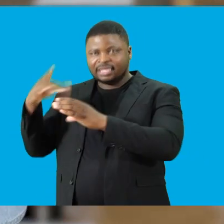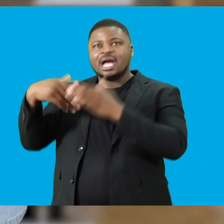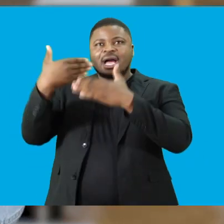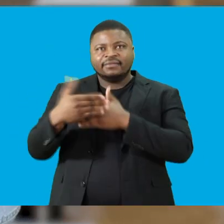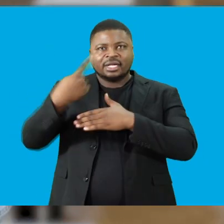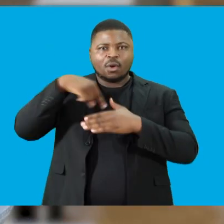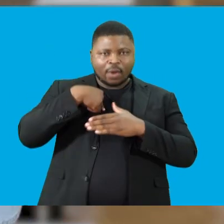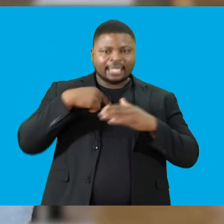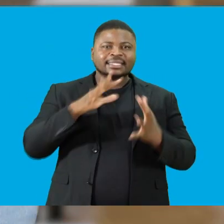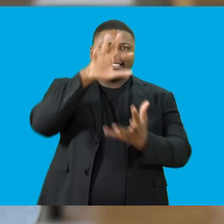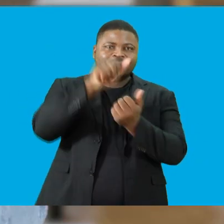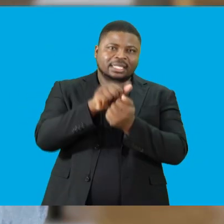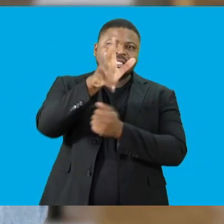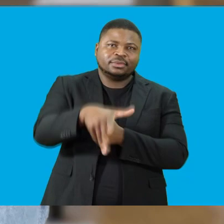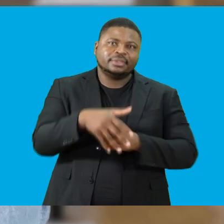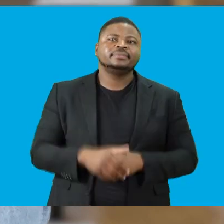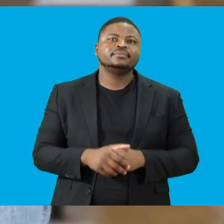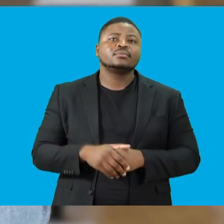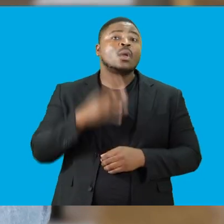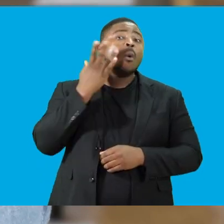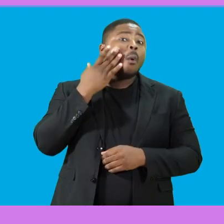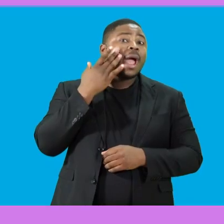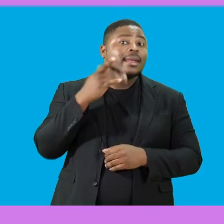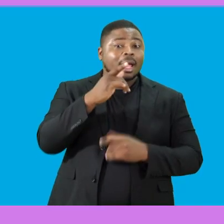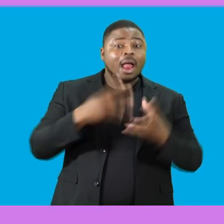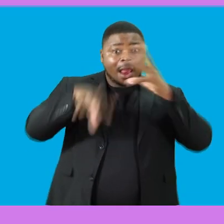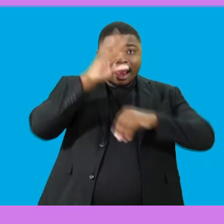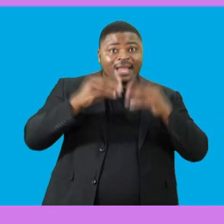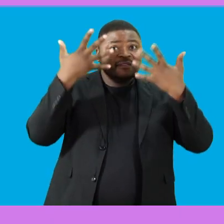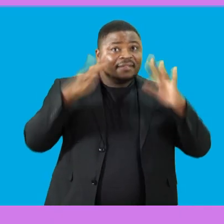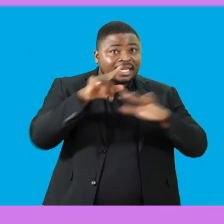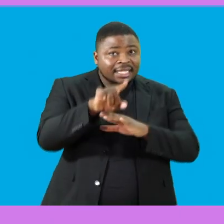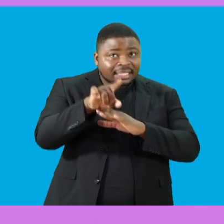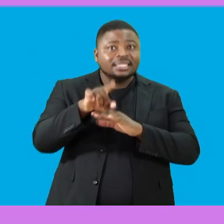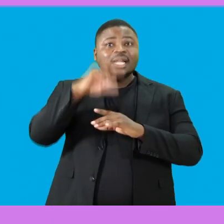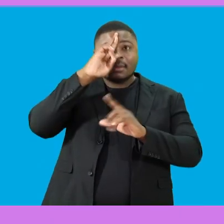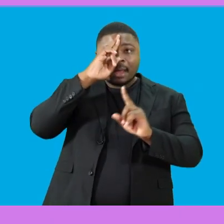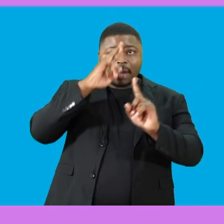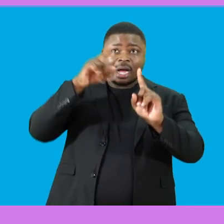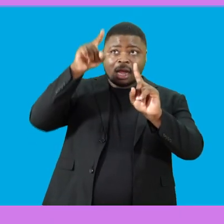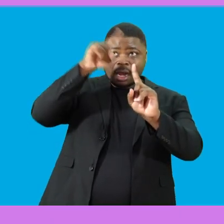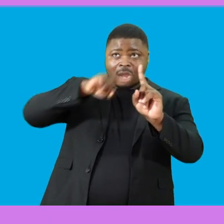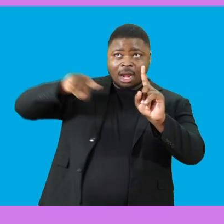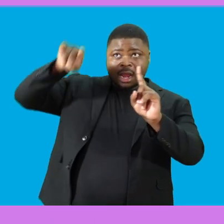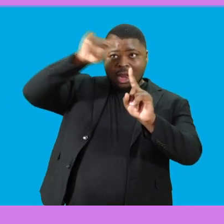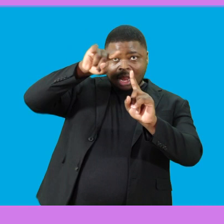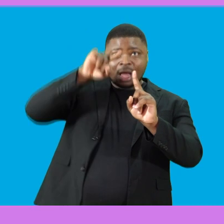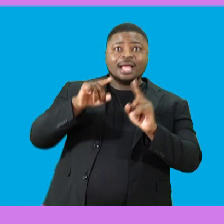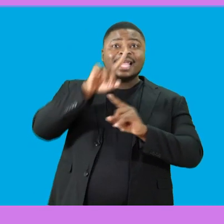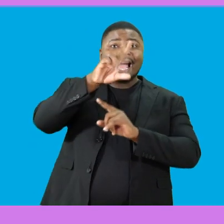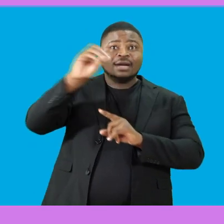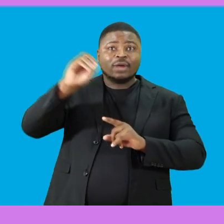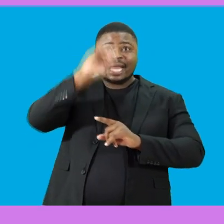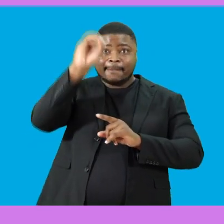summarized. At the end of this lesson, you should be able to know that the total percentage of a pie chart is equal to